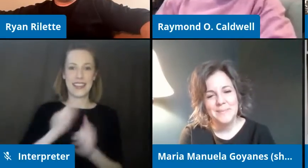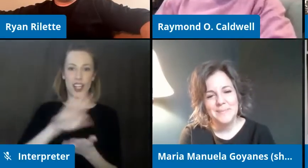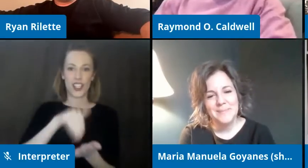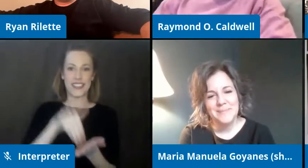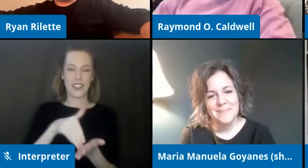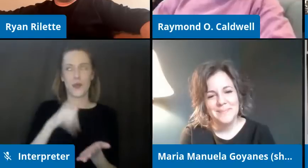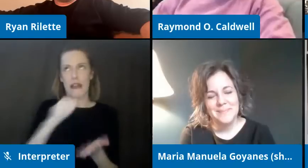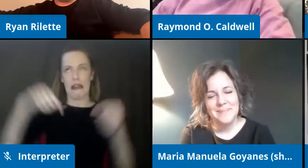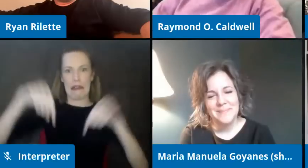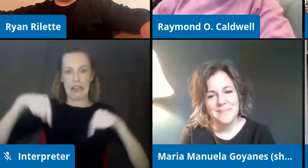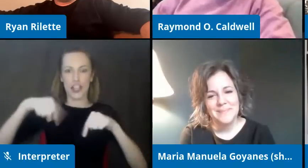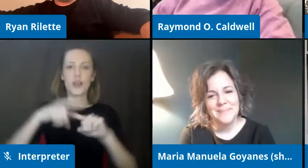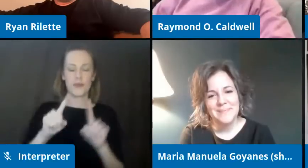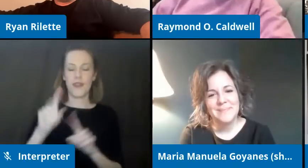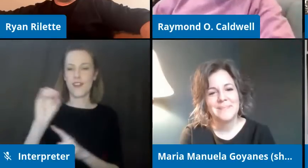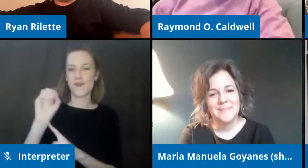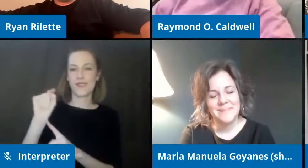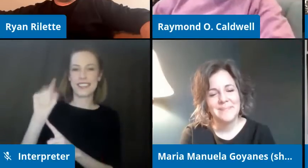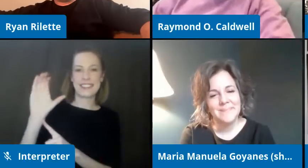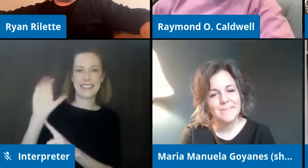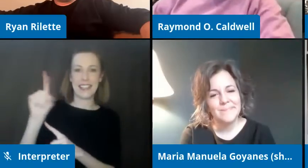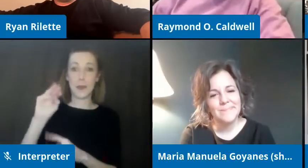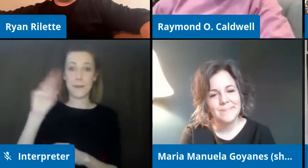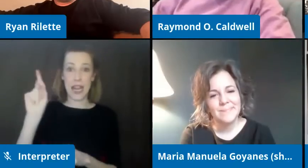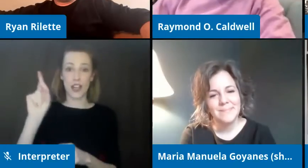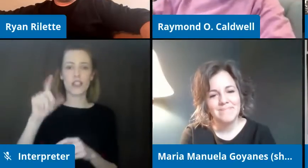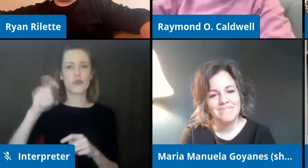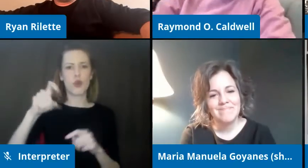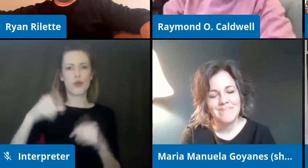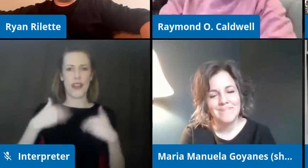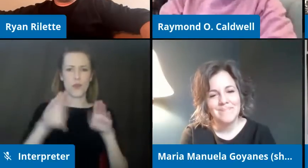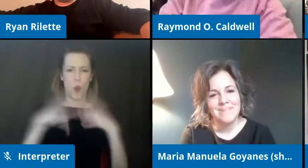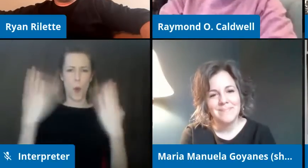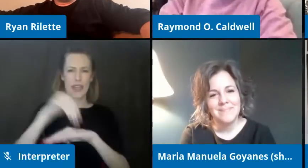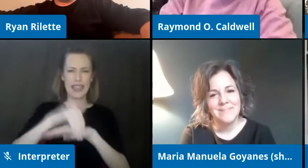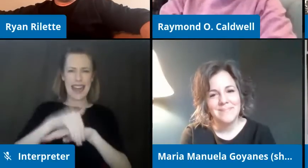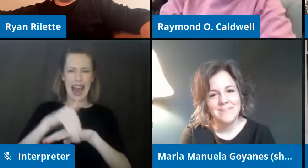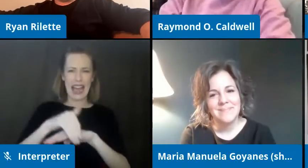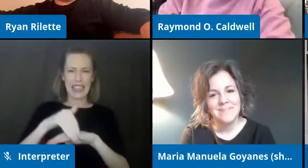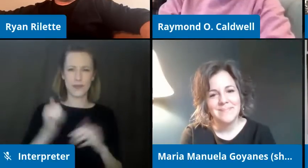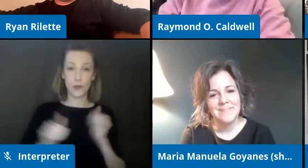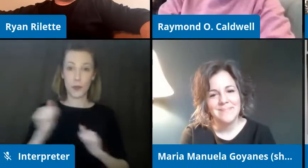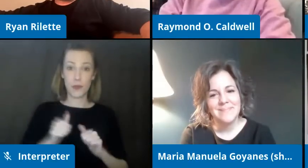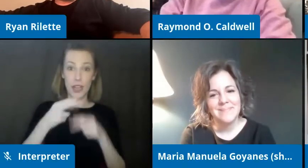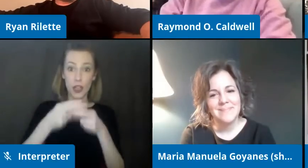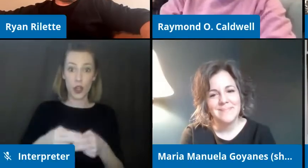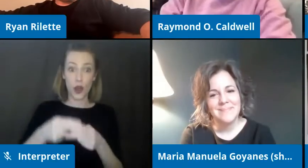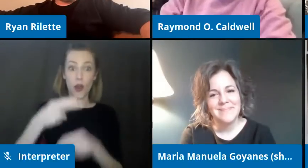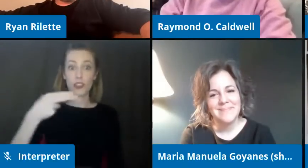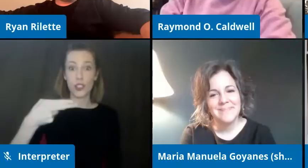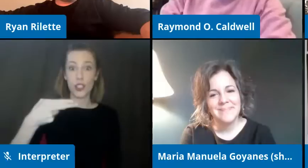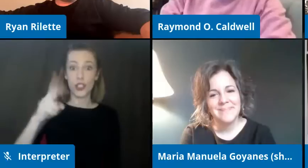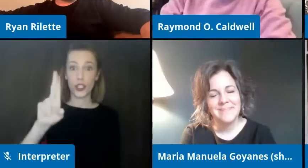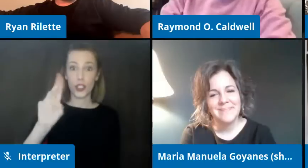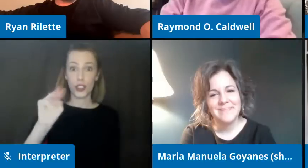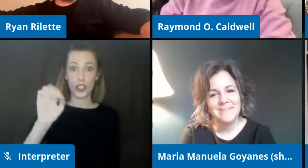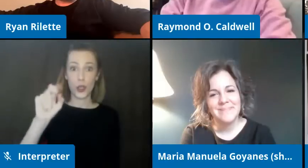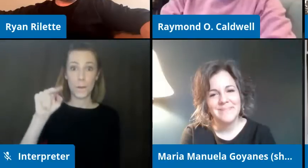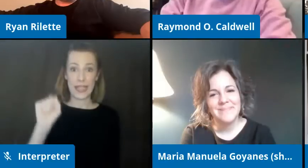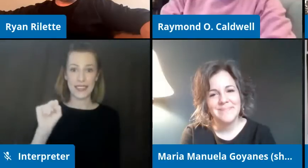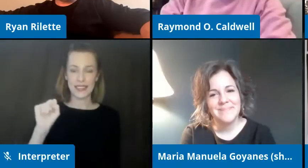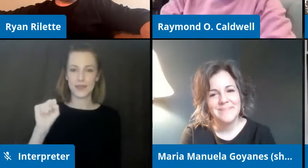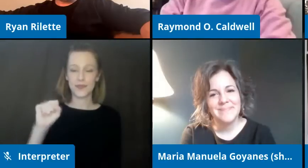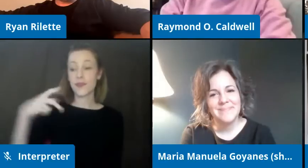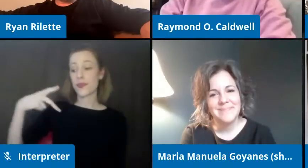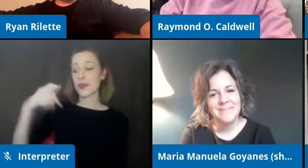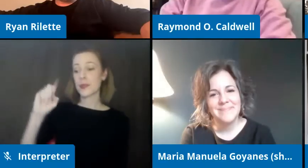supposed to be opening night of a show we're doing at our theater called The Humans. Peter Marks, the chief critic of the Washington Post, and I were going to talk